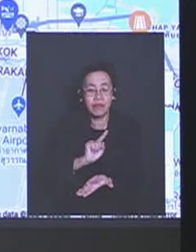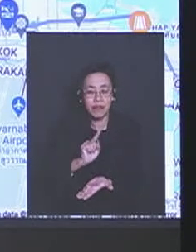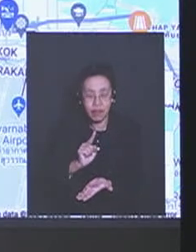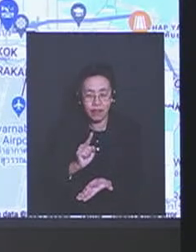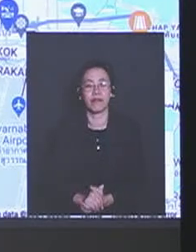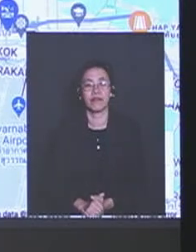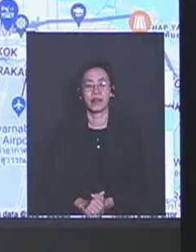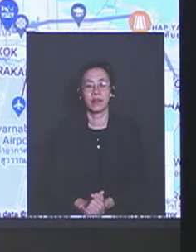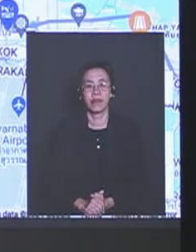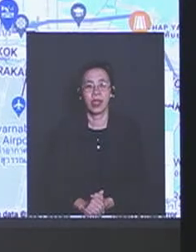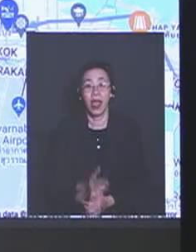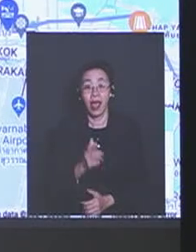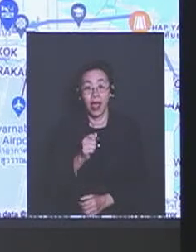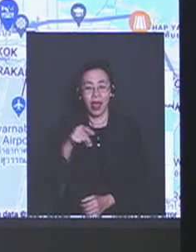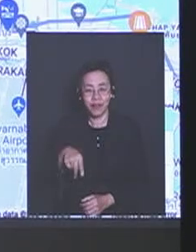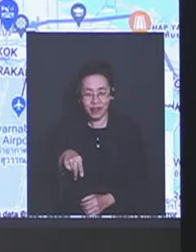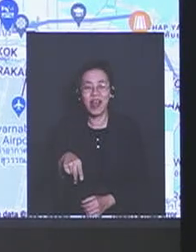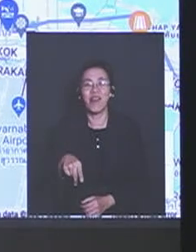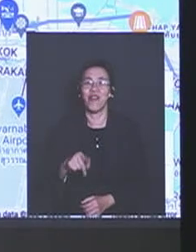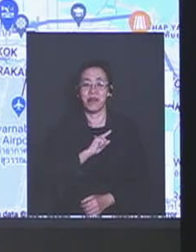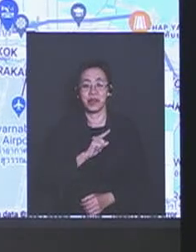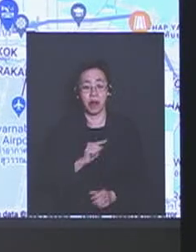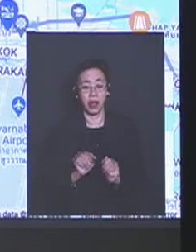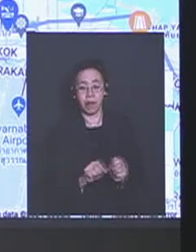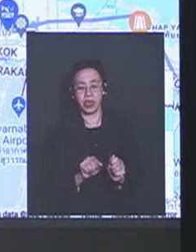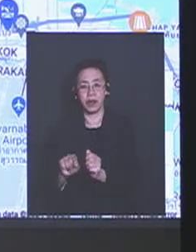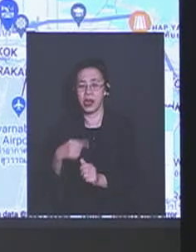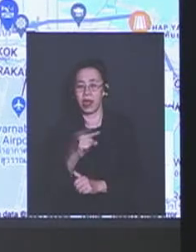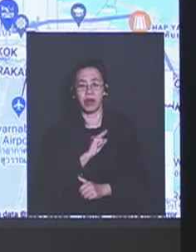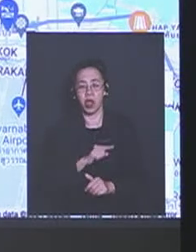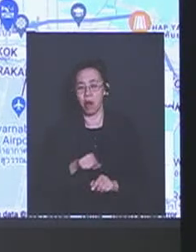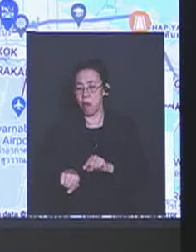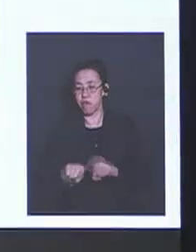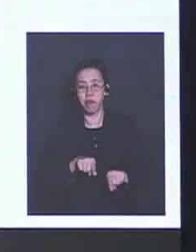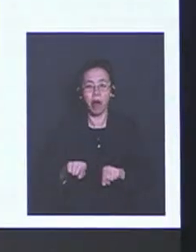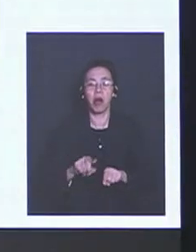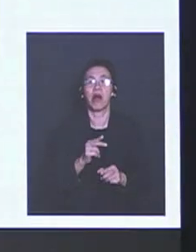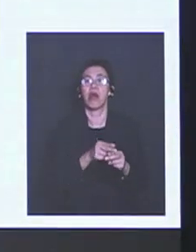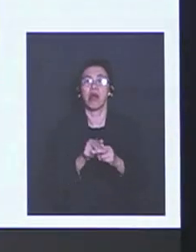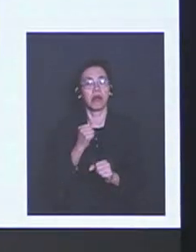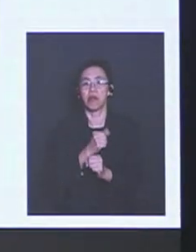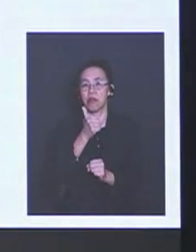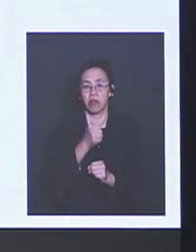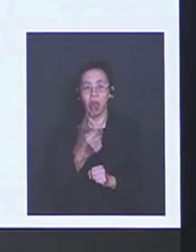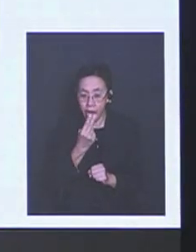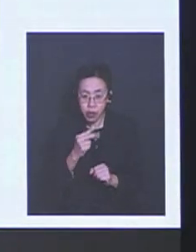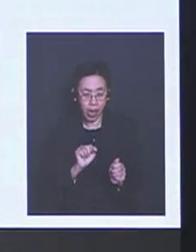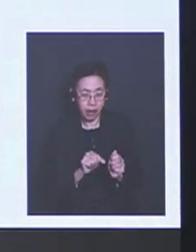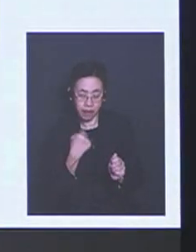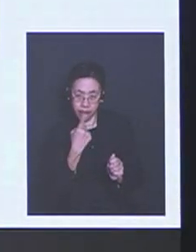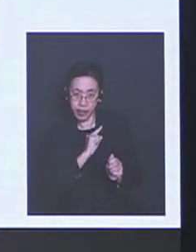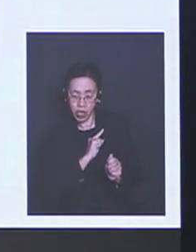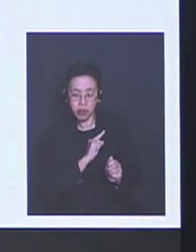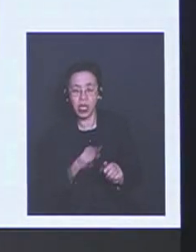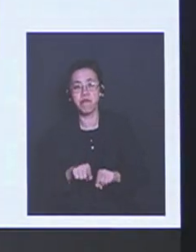district, and the district will assign to the right person, you know. And the good thing is you